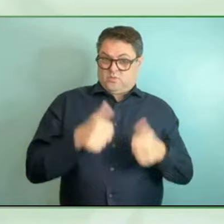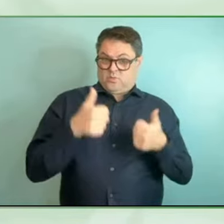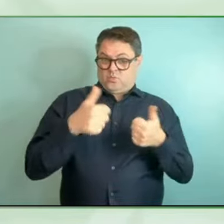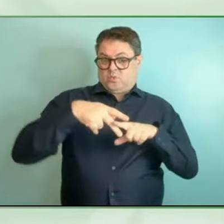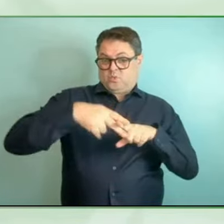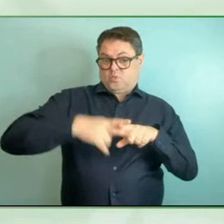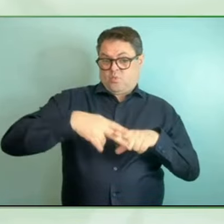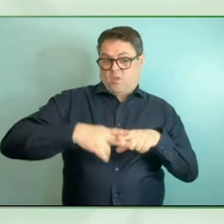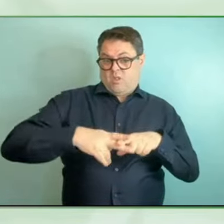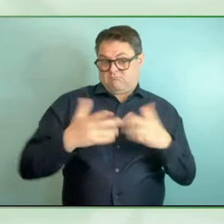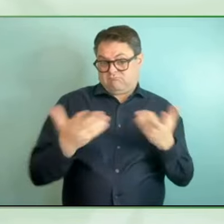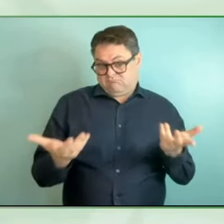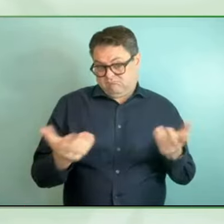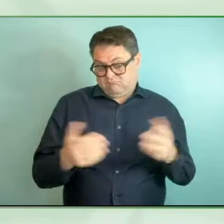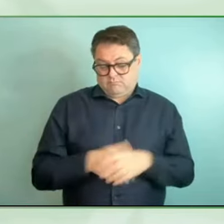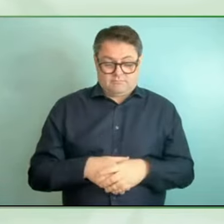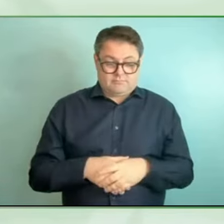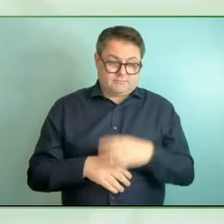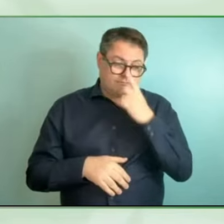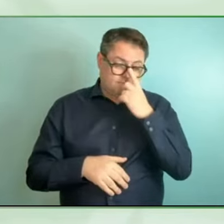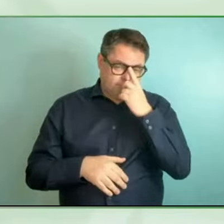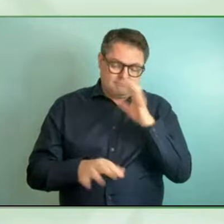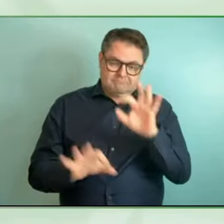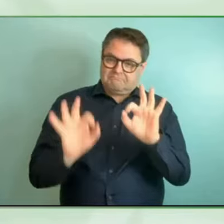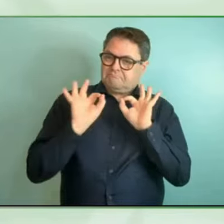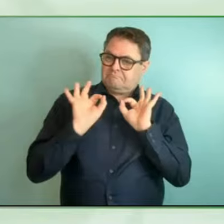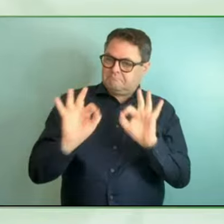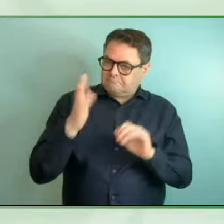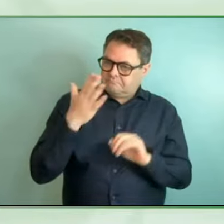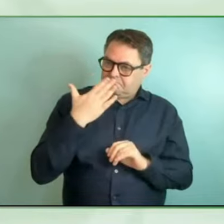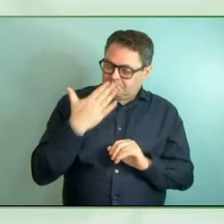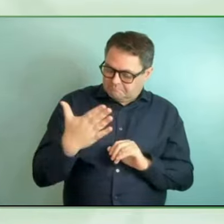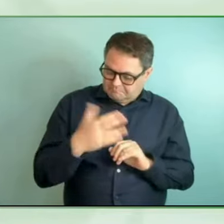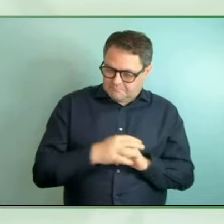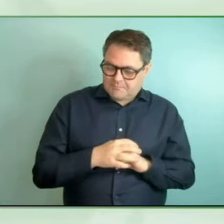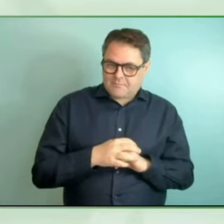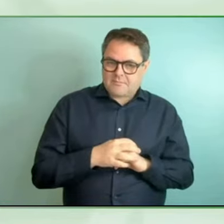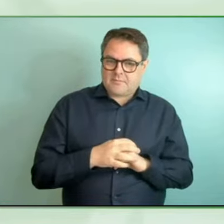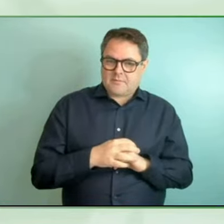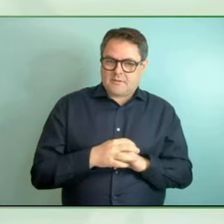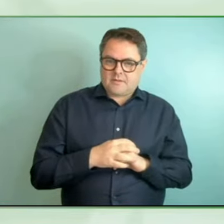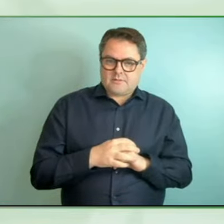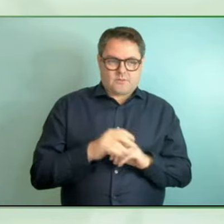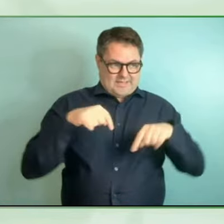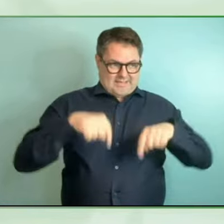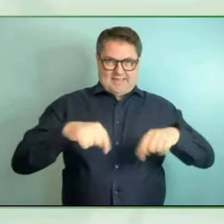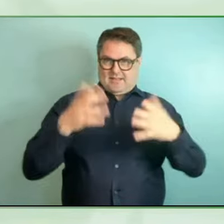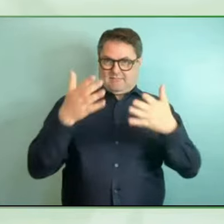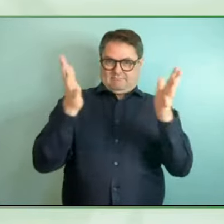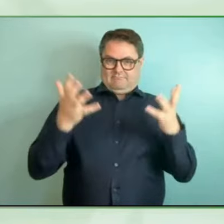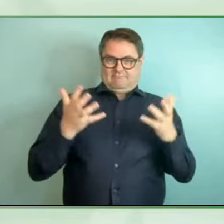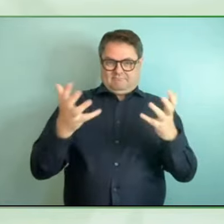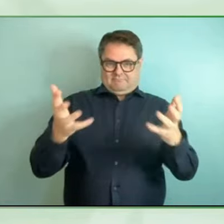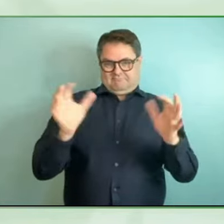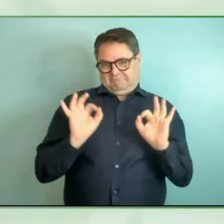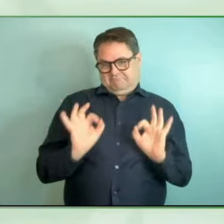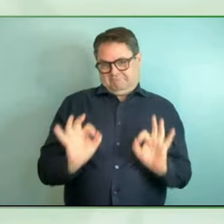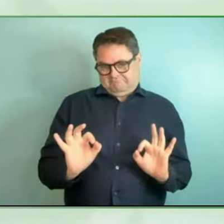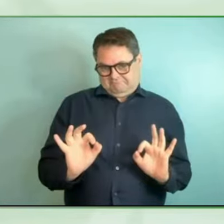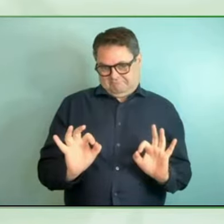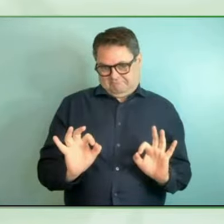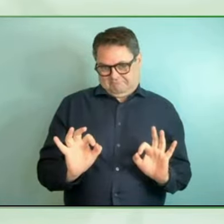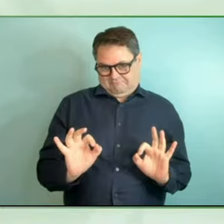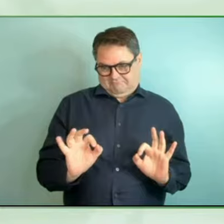everywhere. Okay, very good. So we have a great audience here, sitting here at the Zero